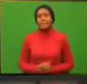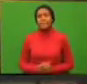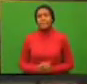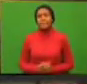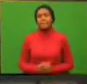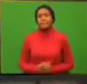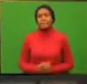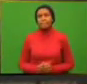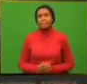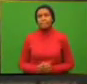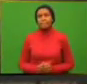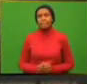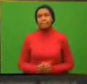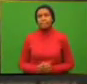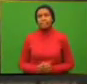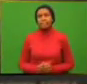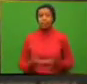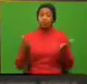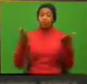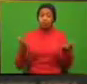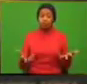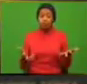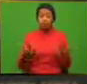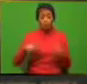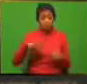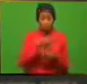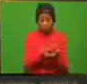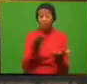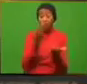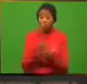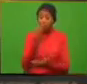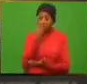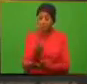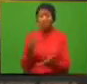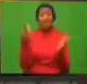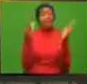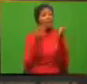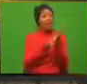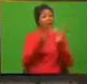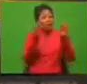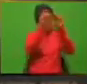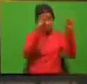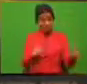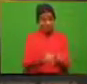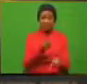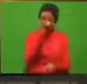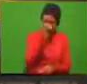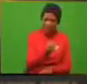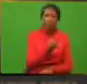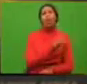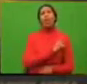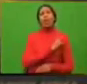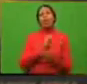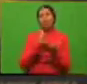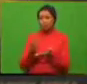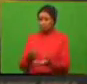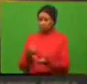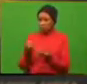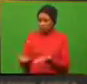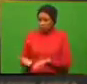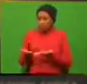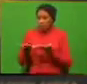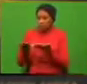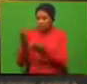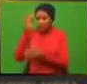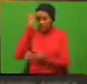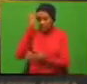The conclusion is inescapable that that legal system is there to preserve the interests of the privileged